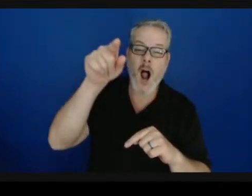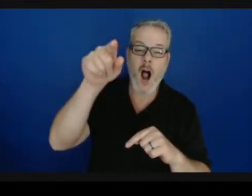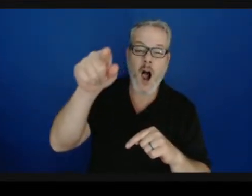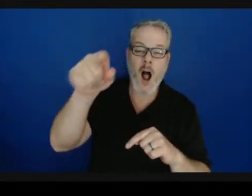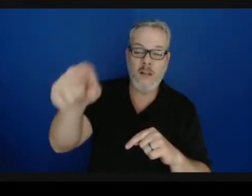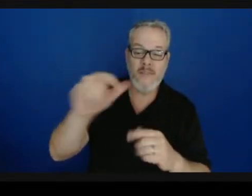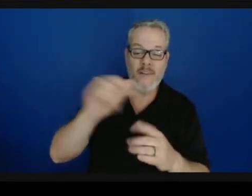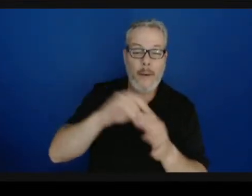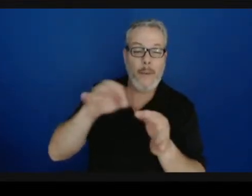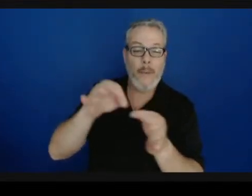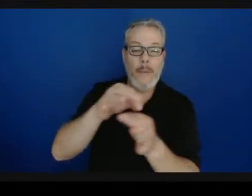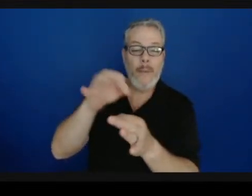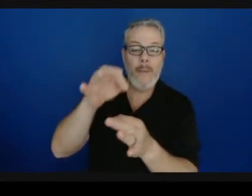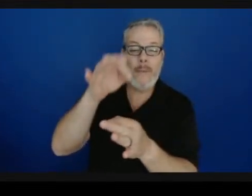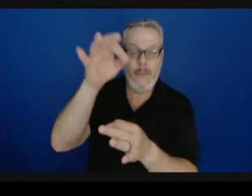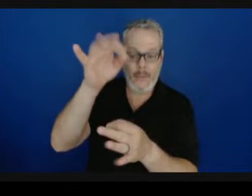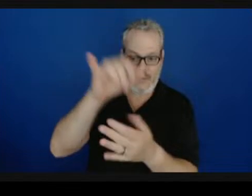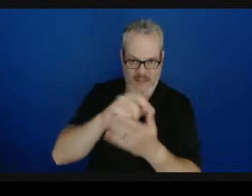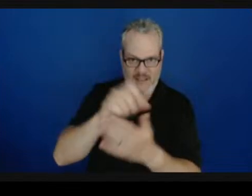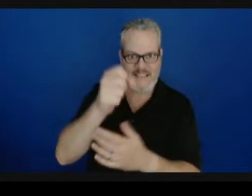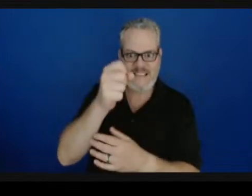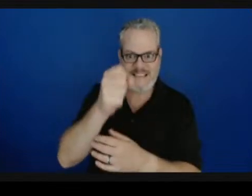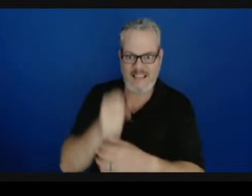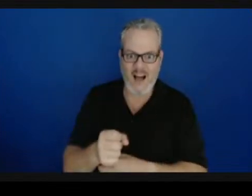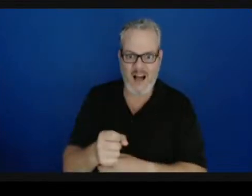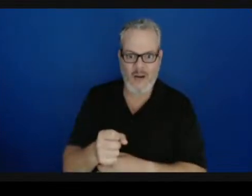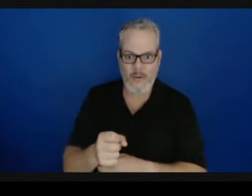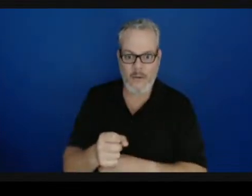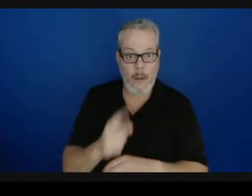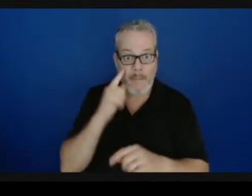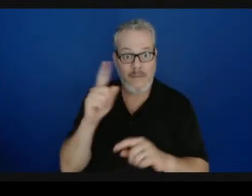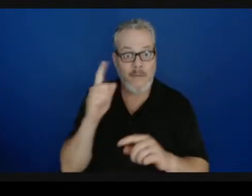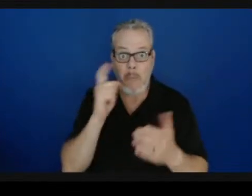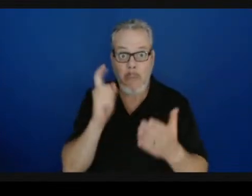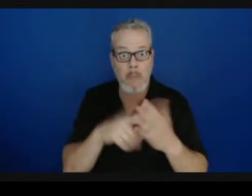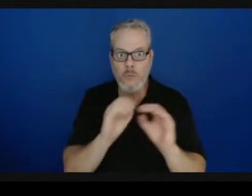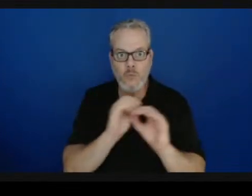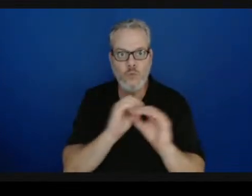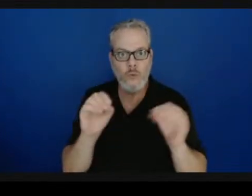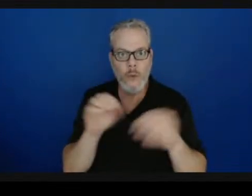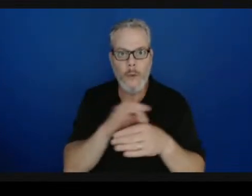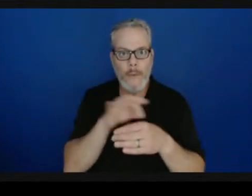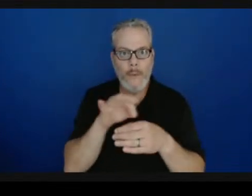up. At this exact moment, no fume from these eastern fissures, but they may